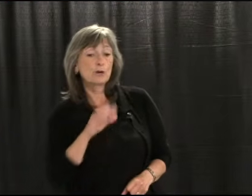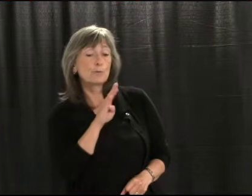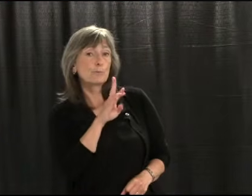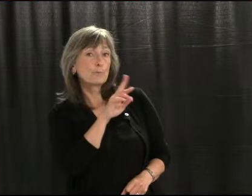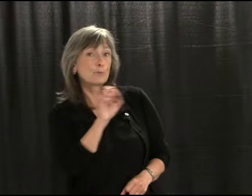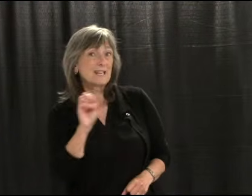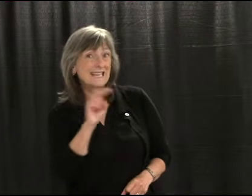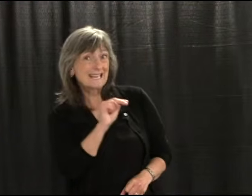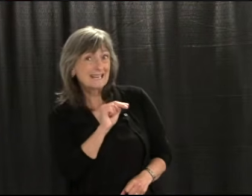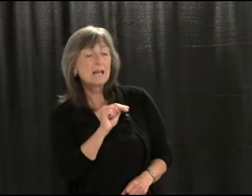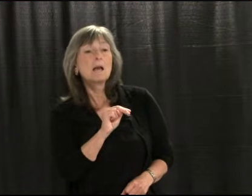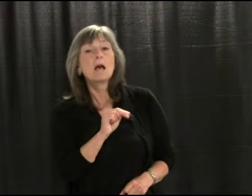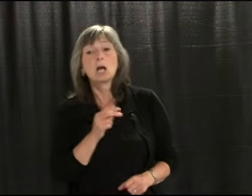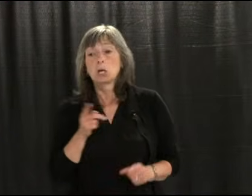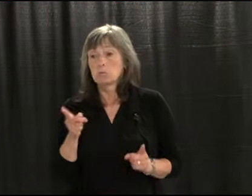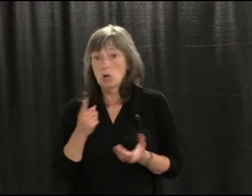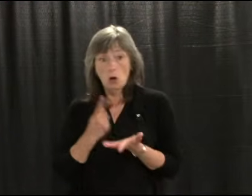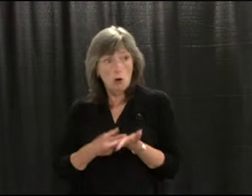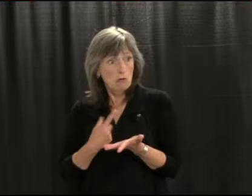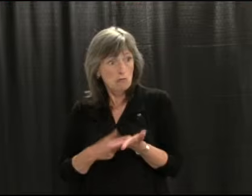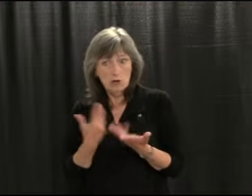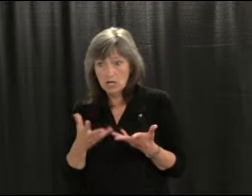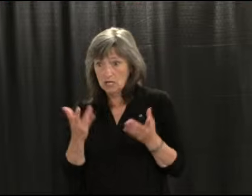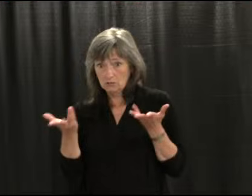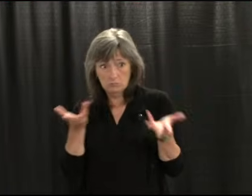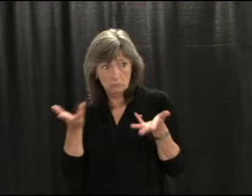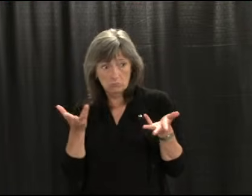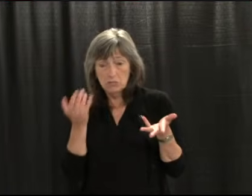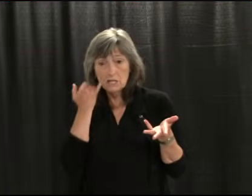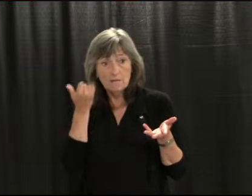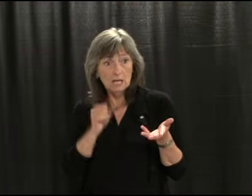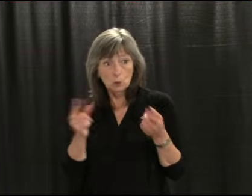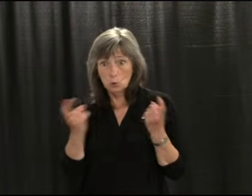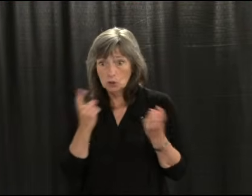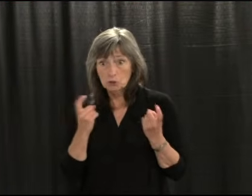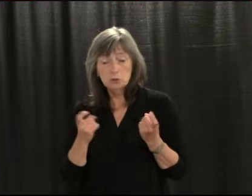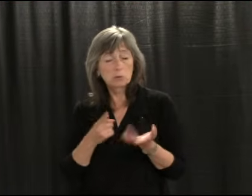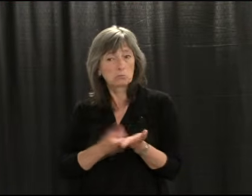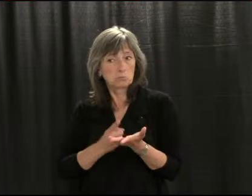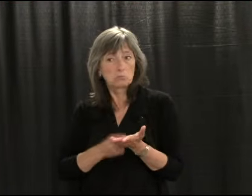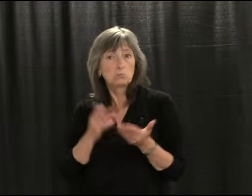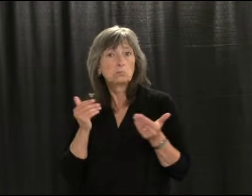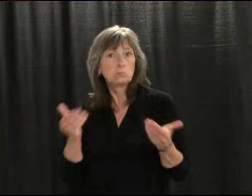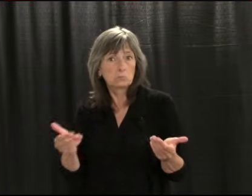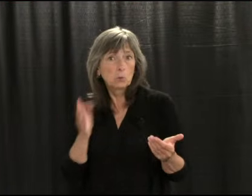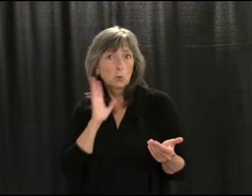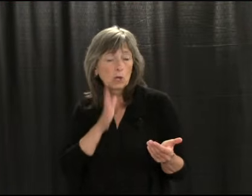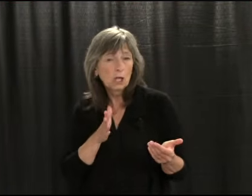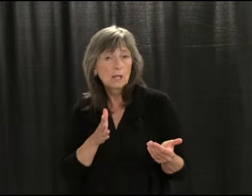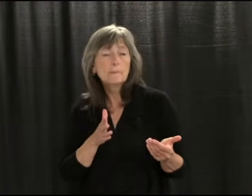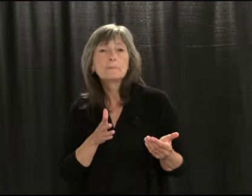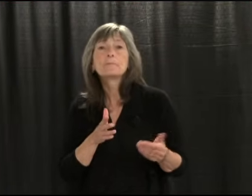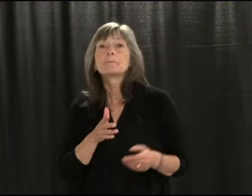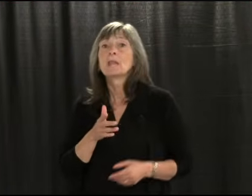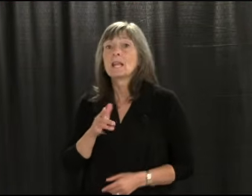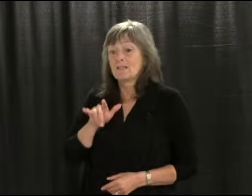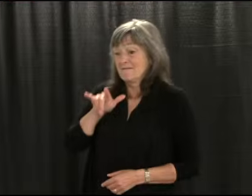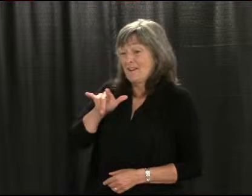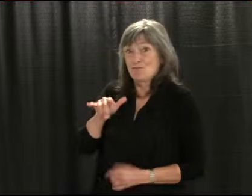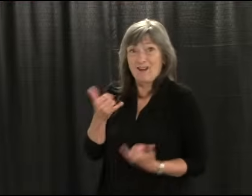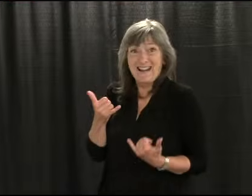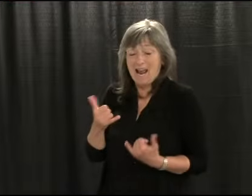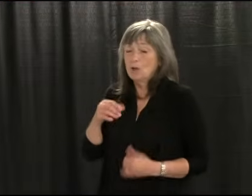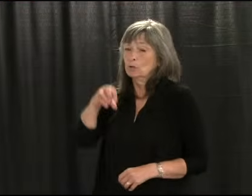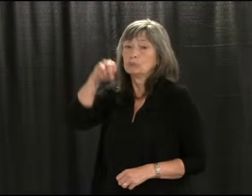we'll be available to work with them and to answer any questions that they have with regards to this fire. There is a bomber right there on the site